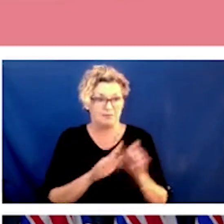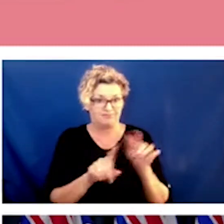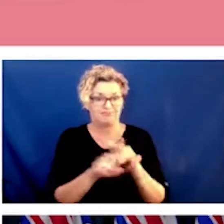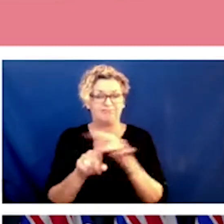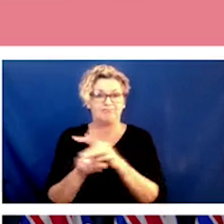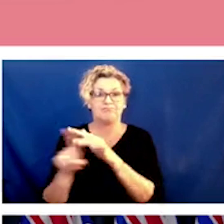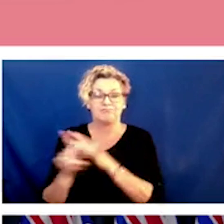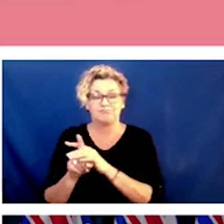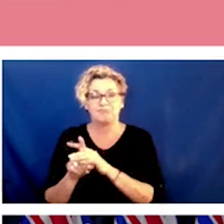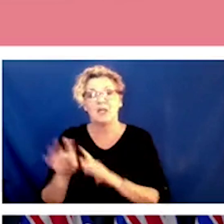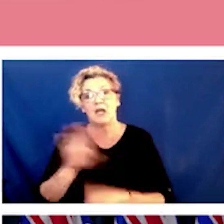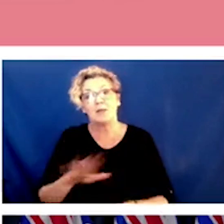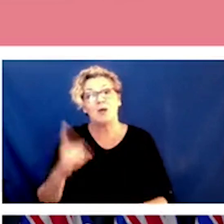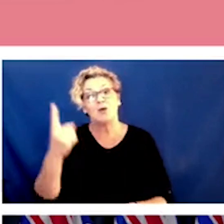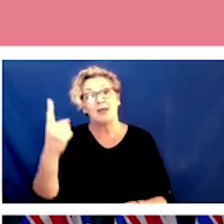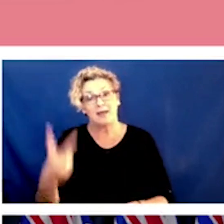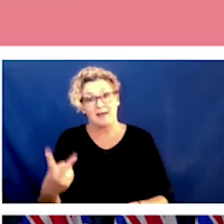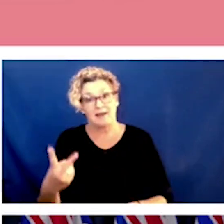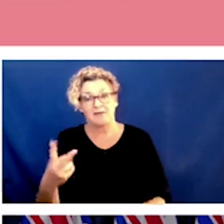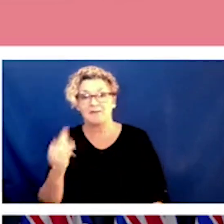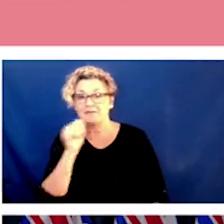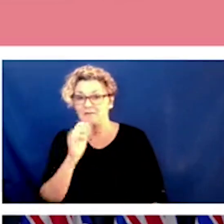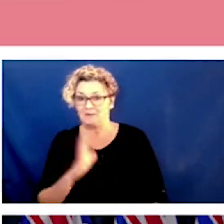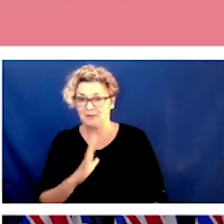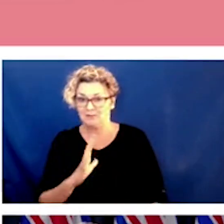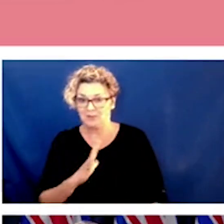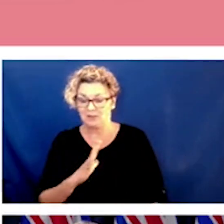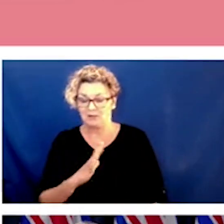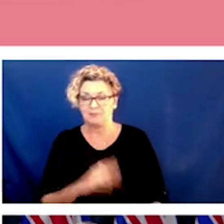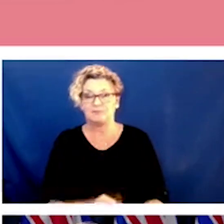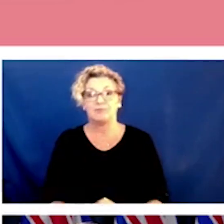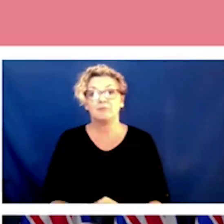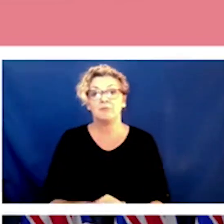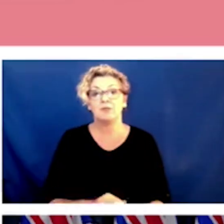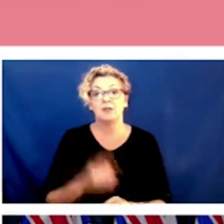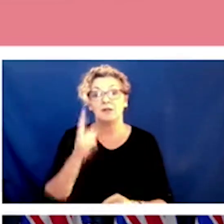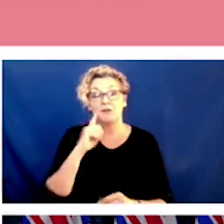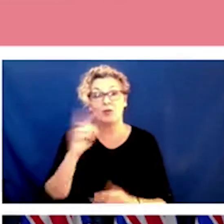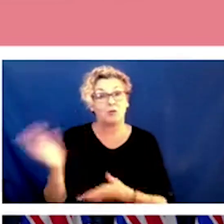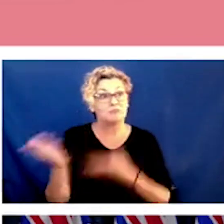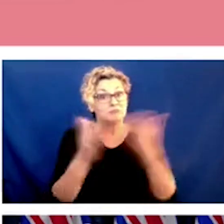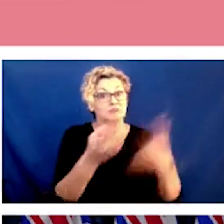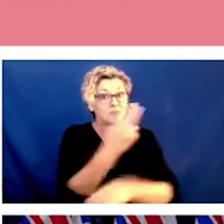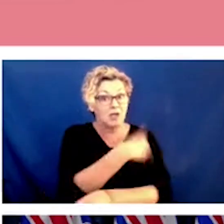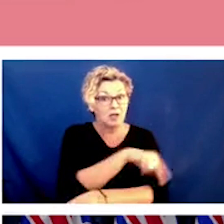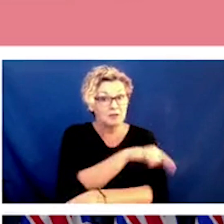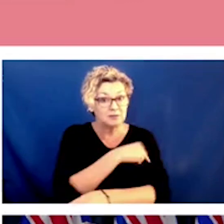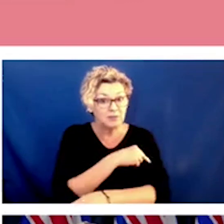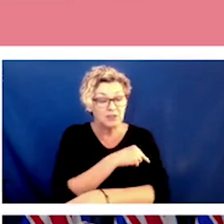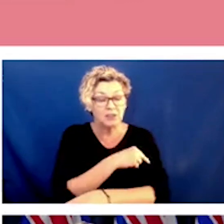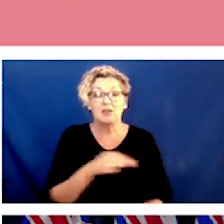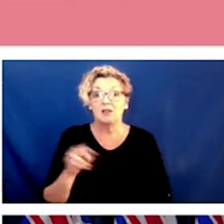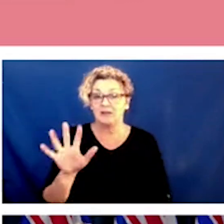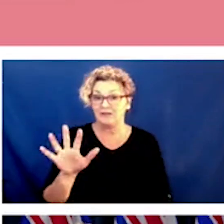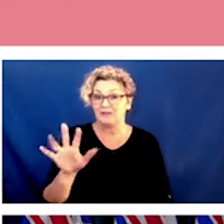Fraser Health and Vancouver Coastal Health regions and the HSDAs in those regions having the majority of the